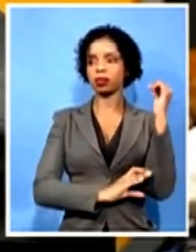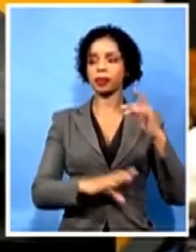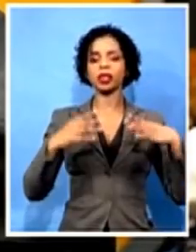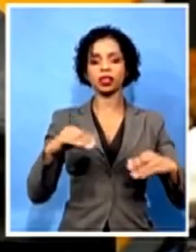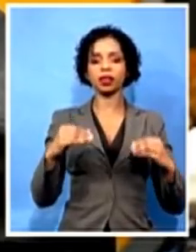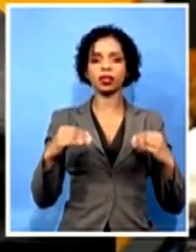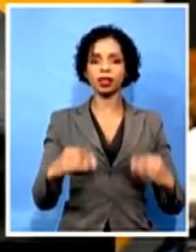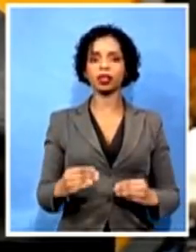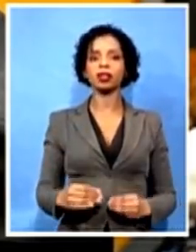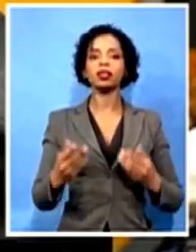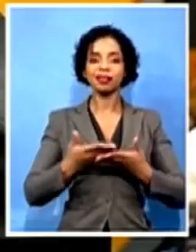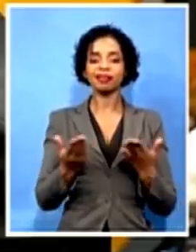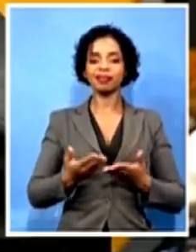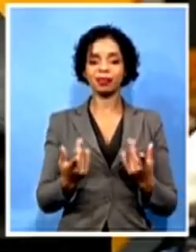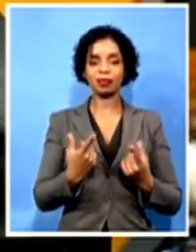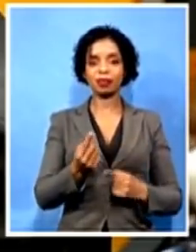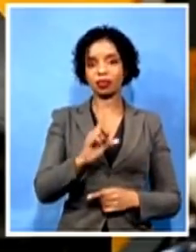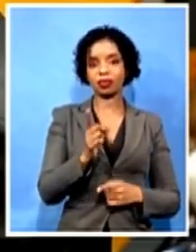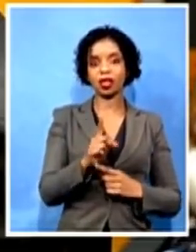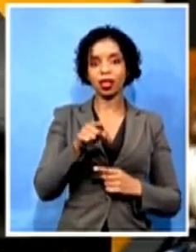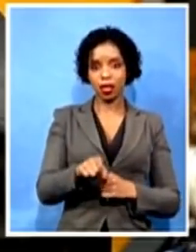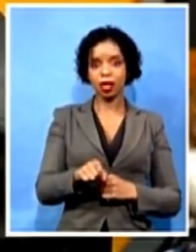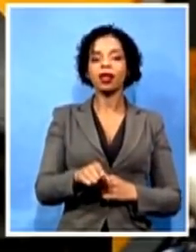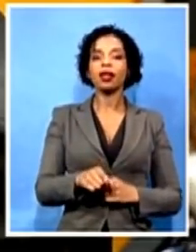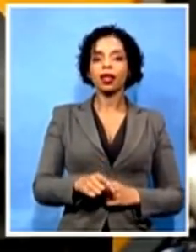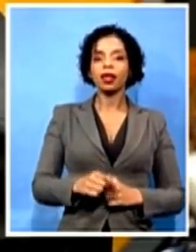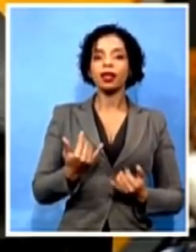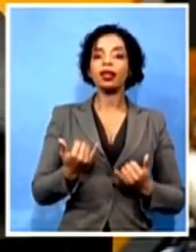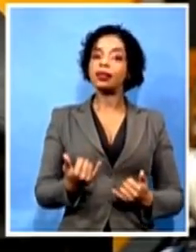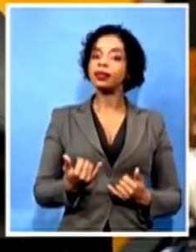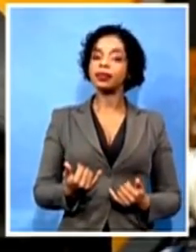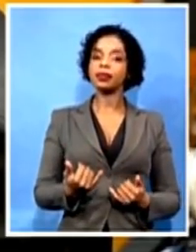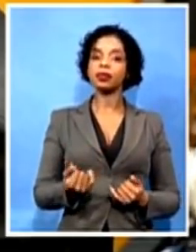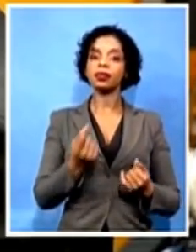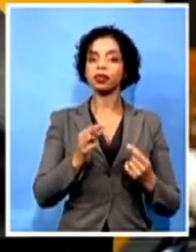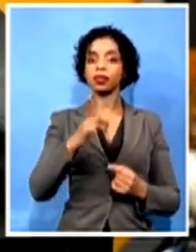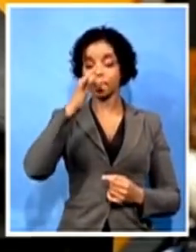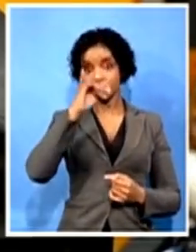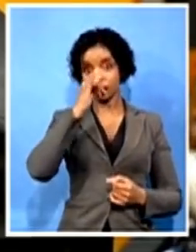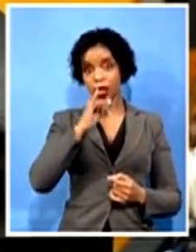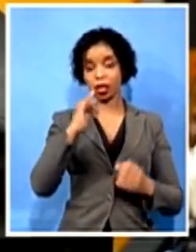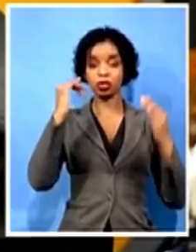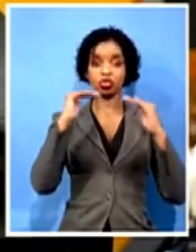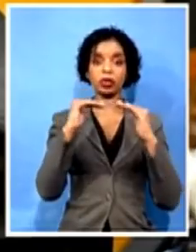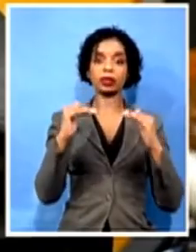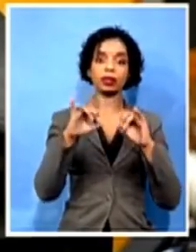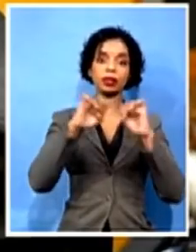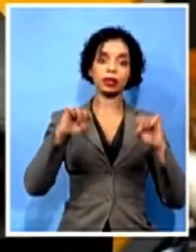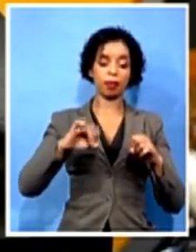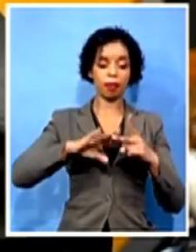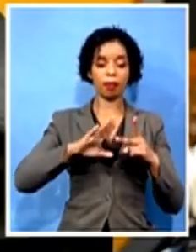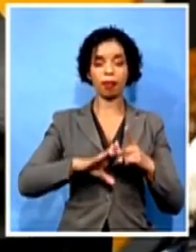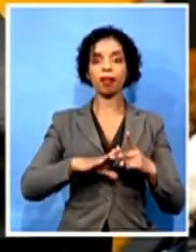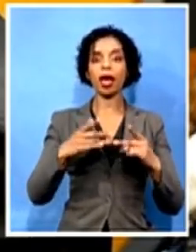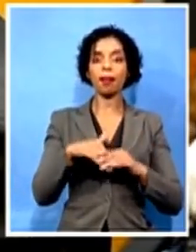the objectives of the proper functioning of the criminal justice system, including the bail system. I submit that my release on bail will neither undermine